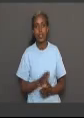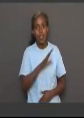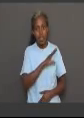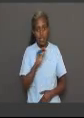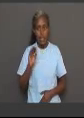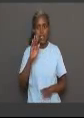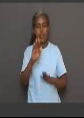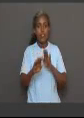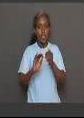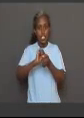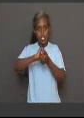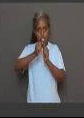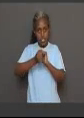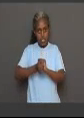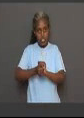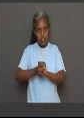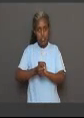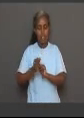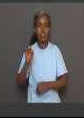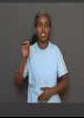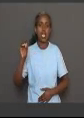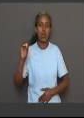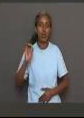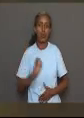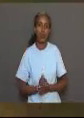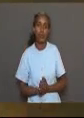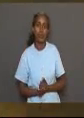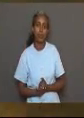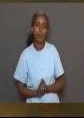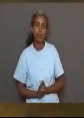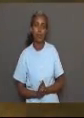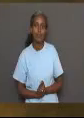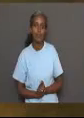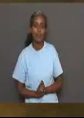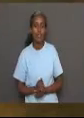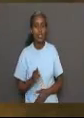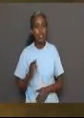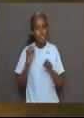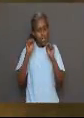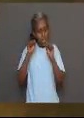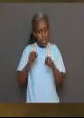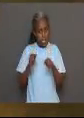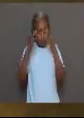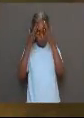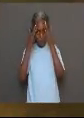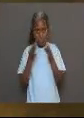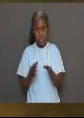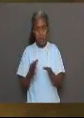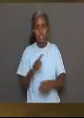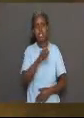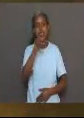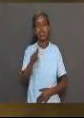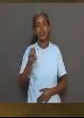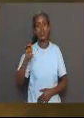and a phase shift of 0. Can you determine the equation of